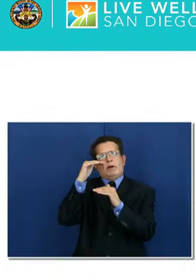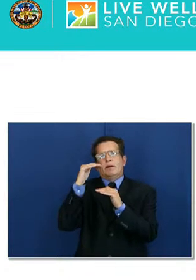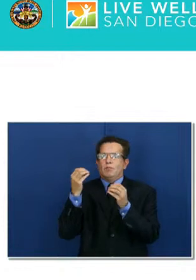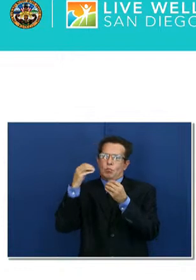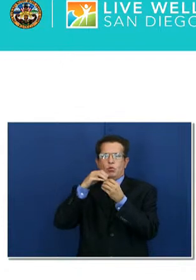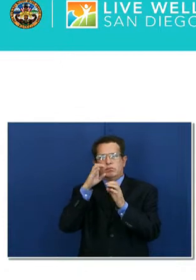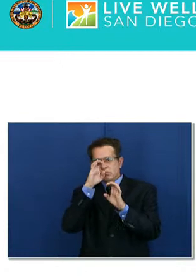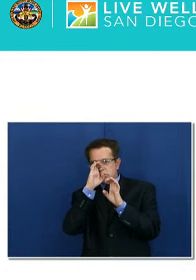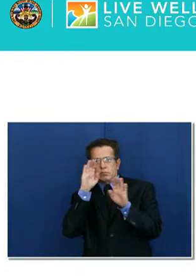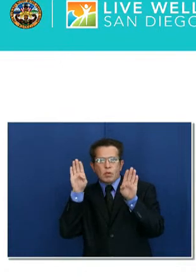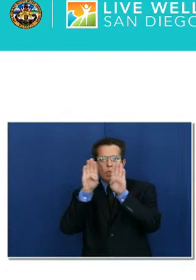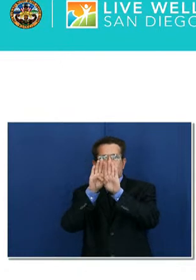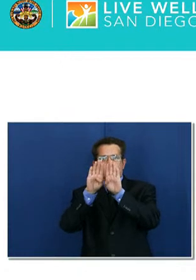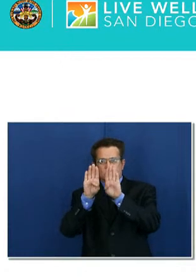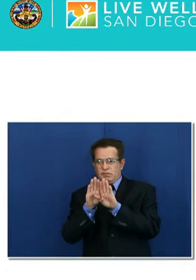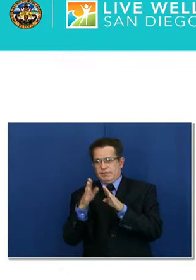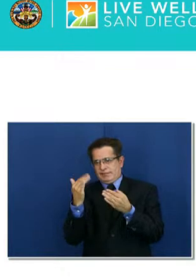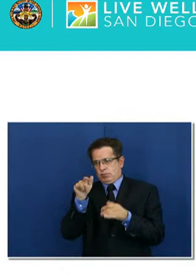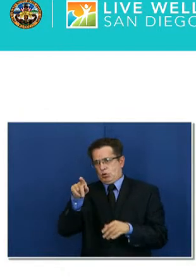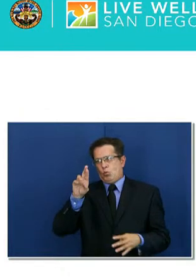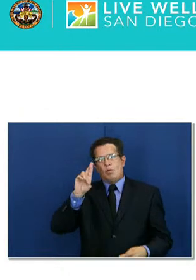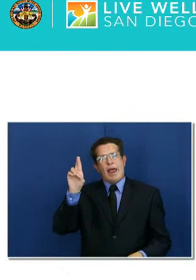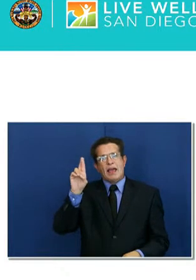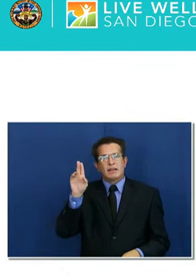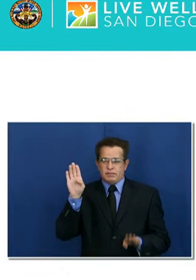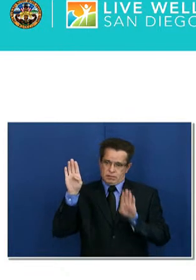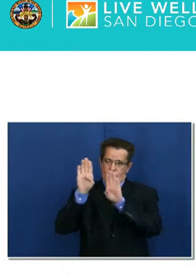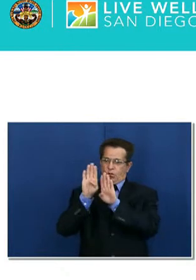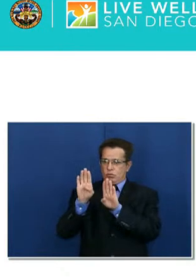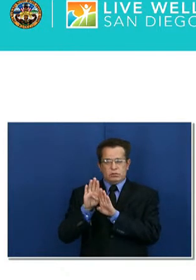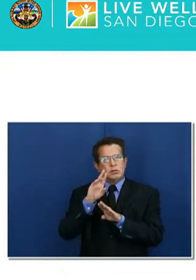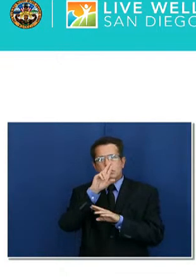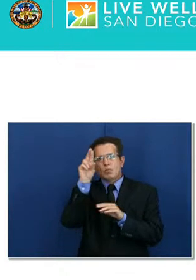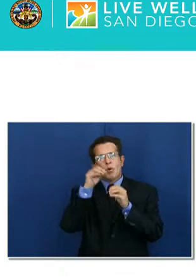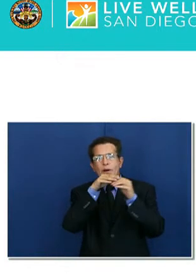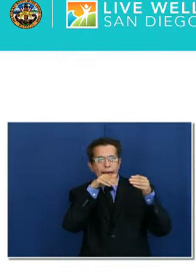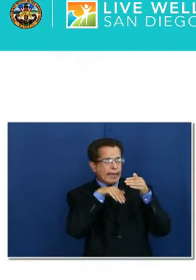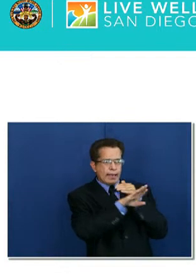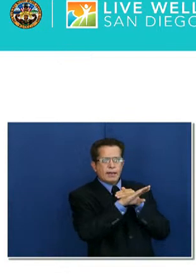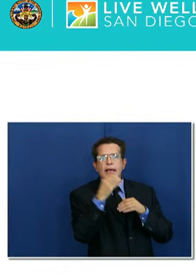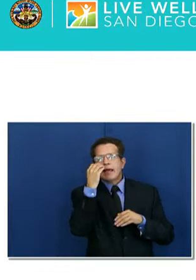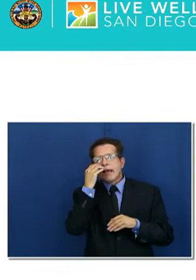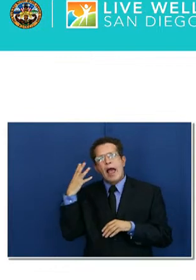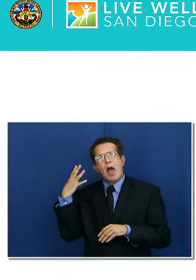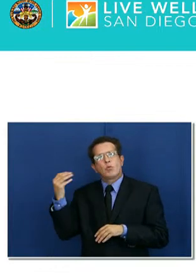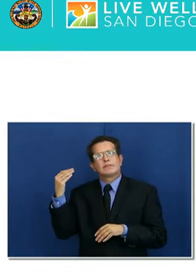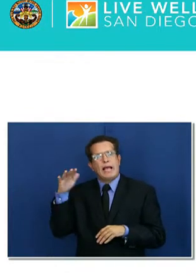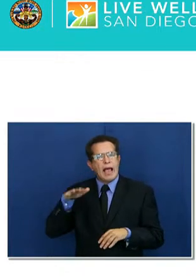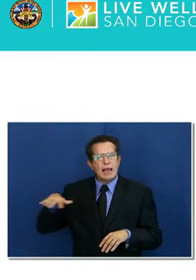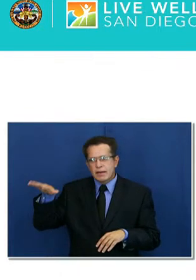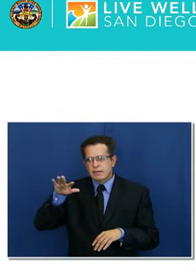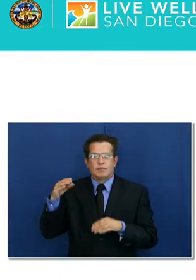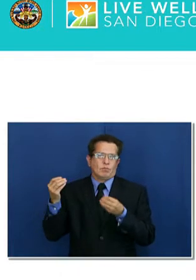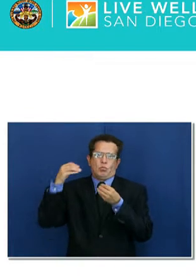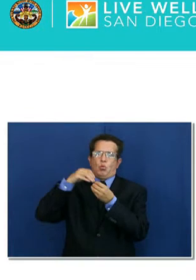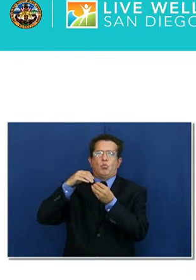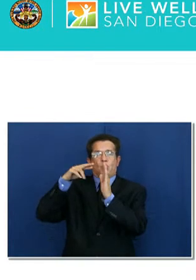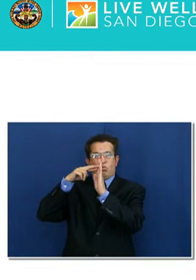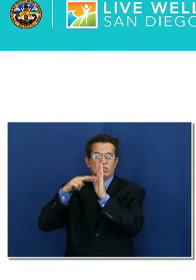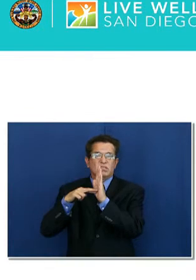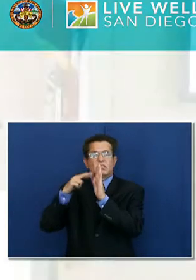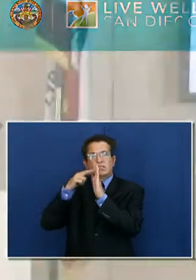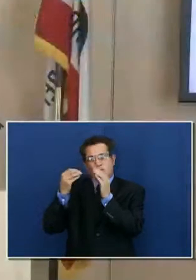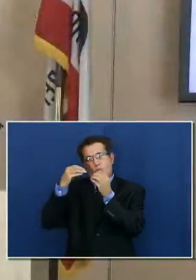operations as seen on the right, eating outdoors as opposed to enjoying both indoor and